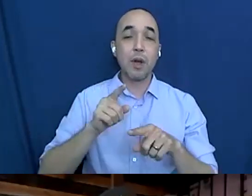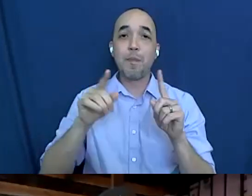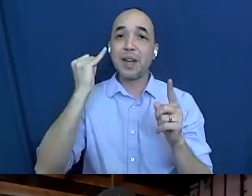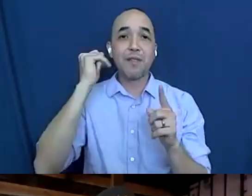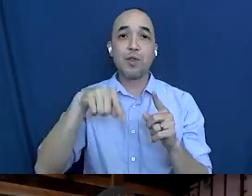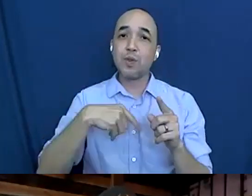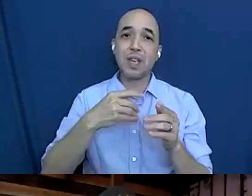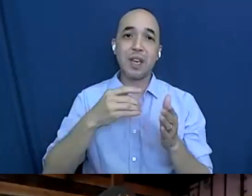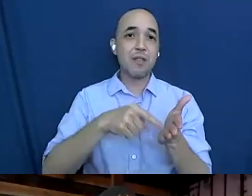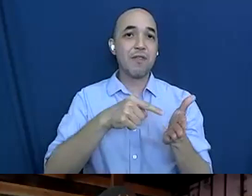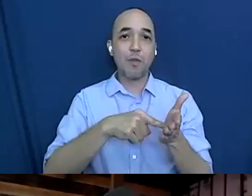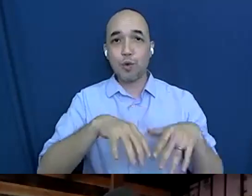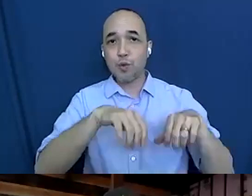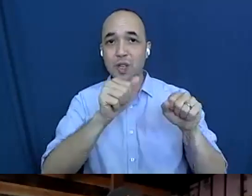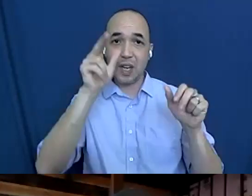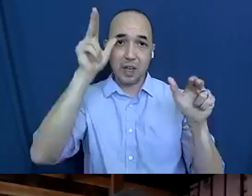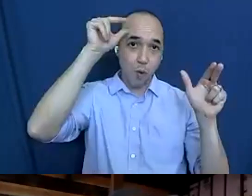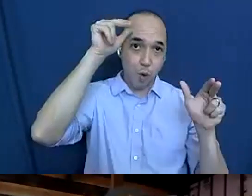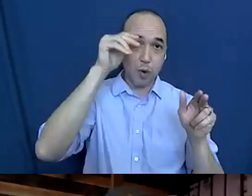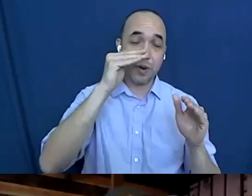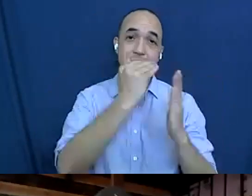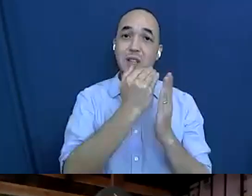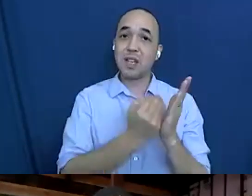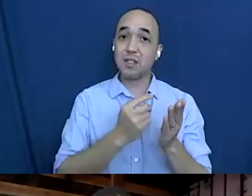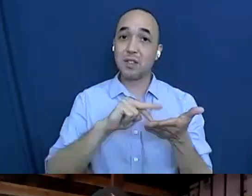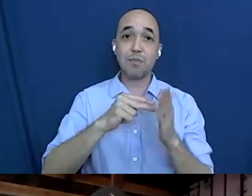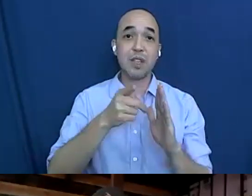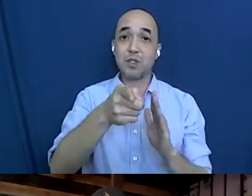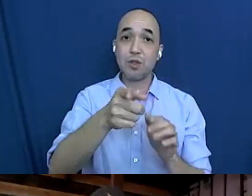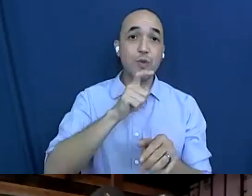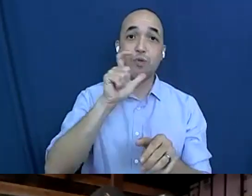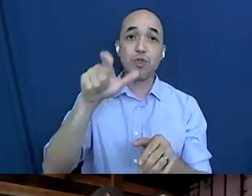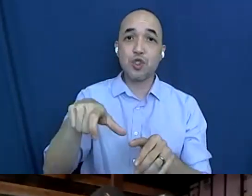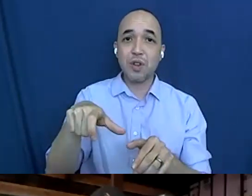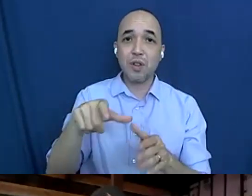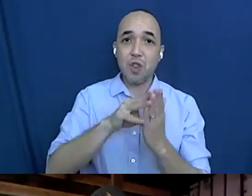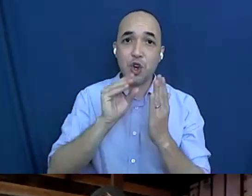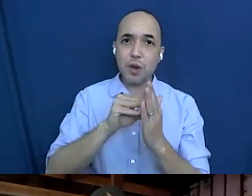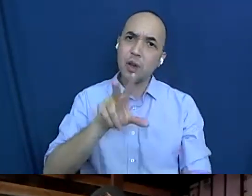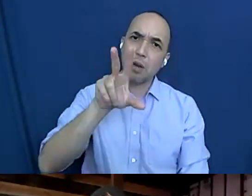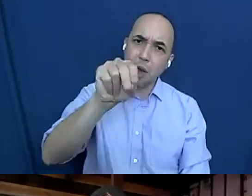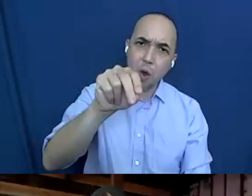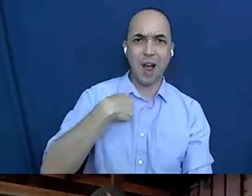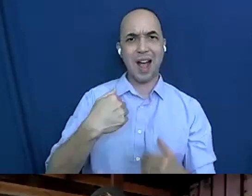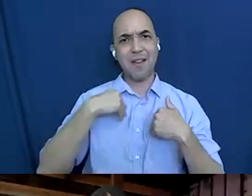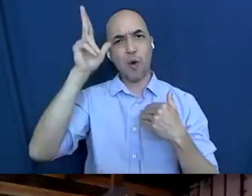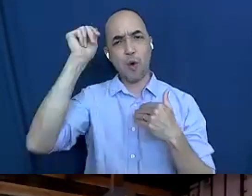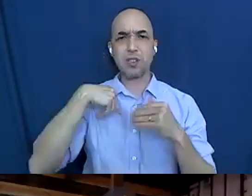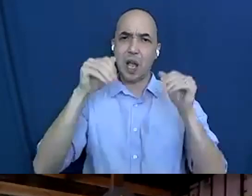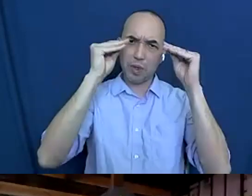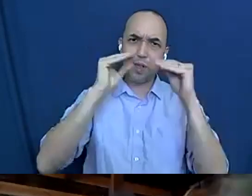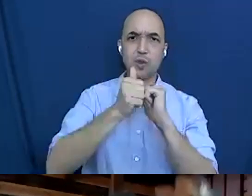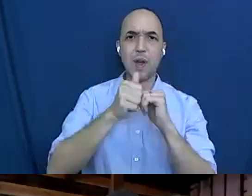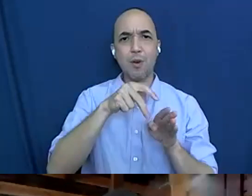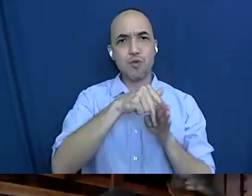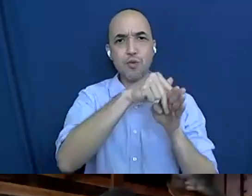have a horse. And if you want to ride them, I'll surely teach you how to ride them, and I won't charge you a dime. And that's what it's all about.